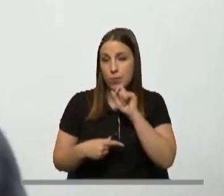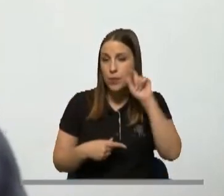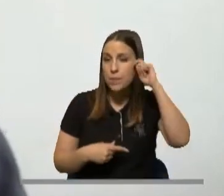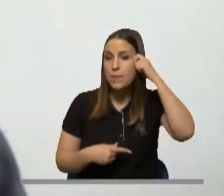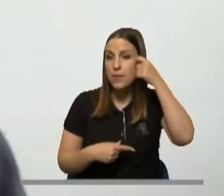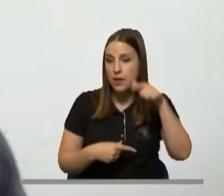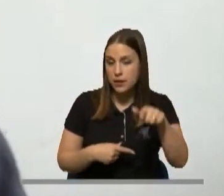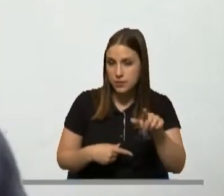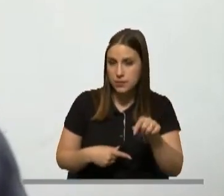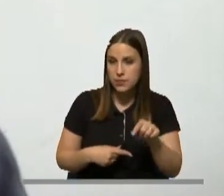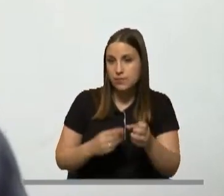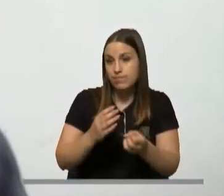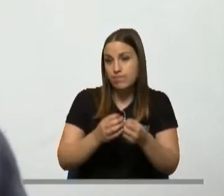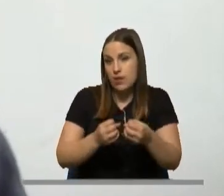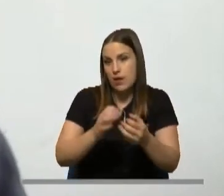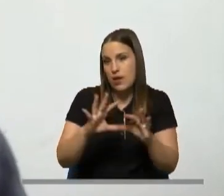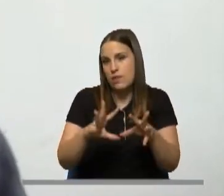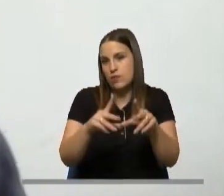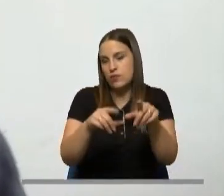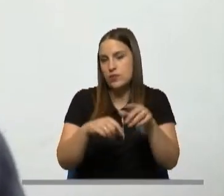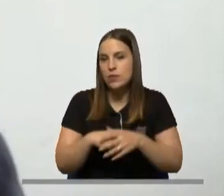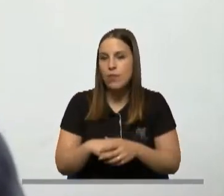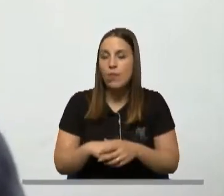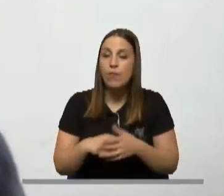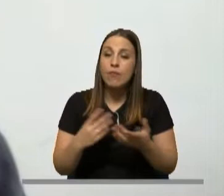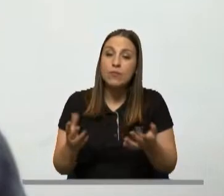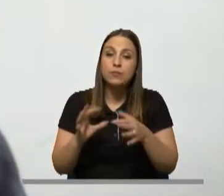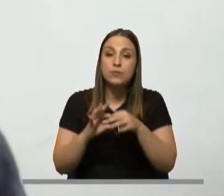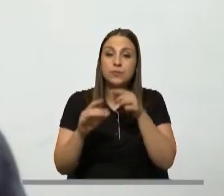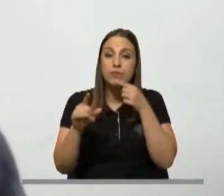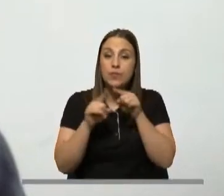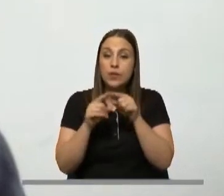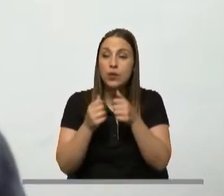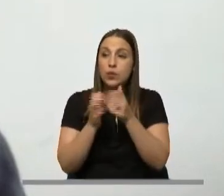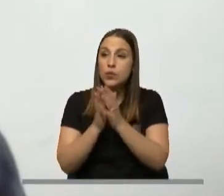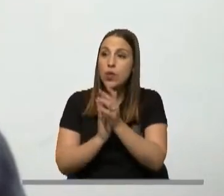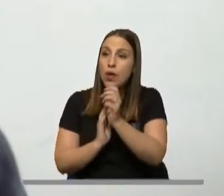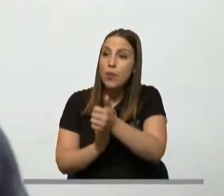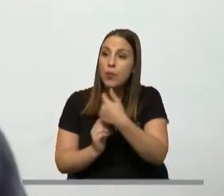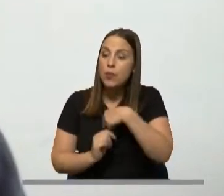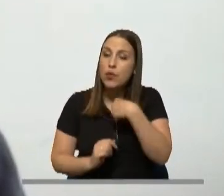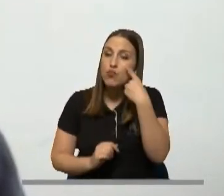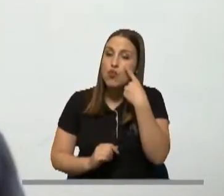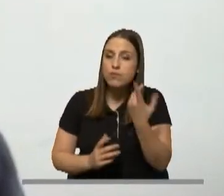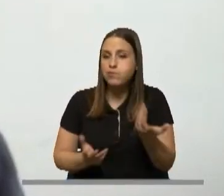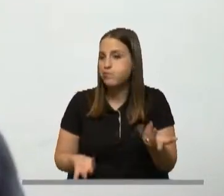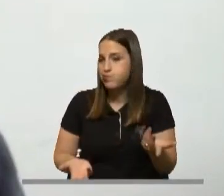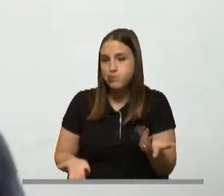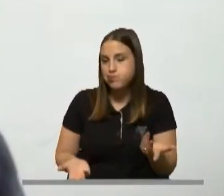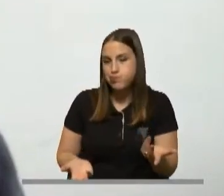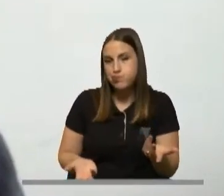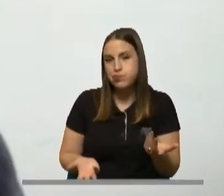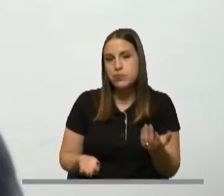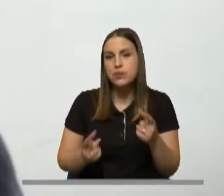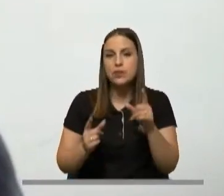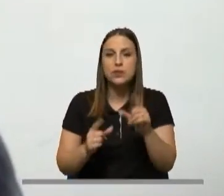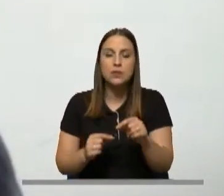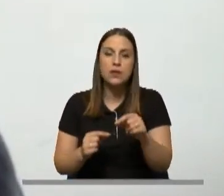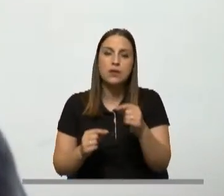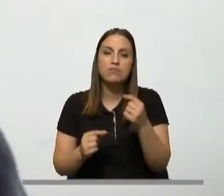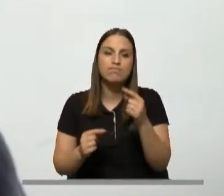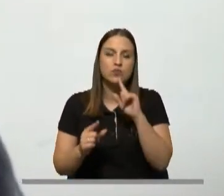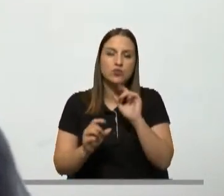Politics appears where we know everything that could be known, and it is still not entirely